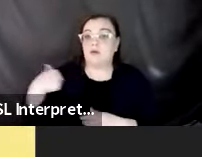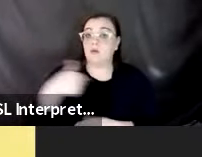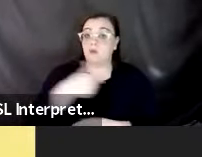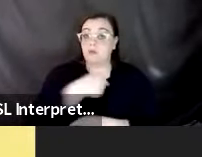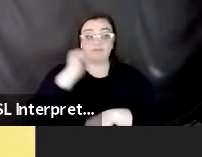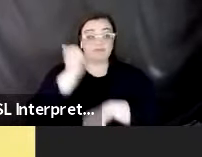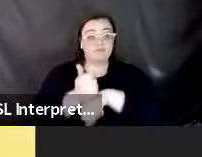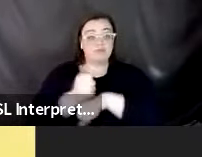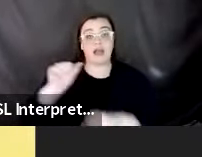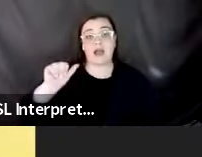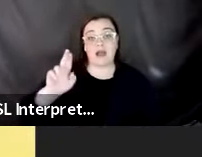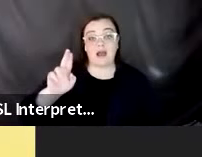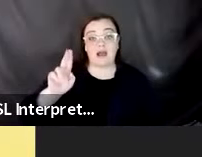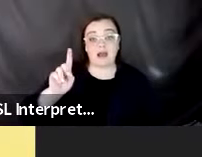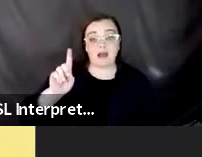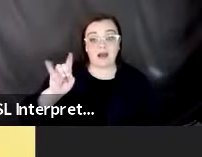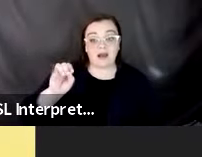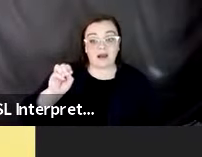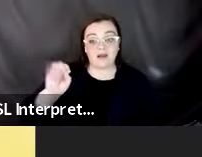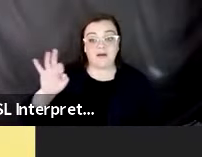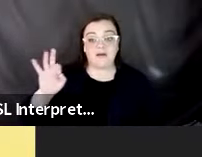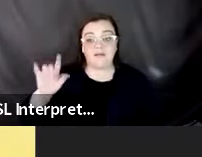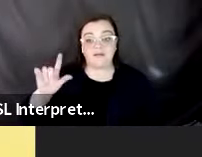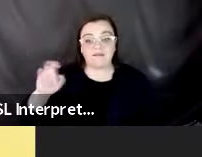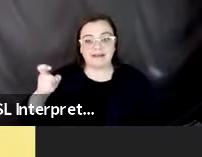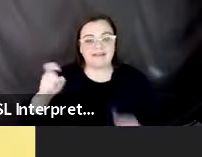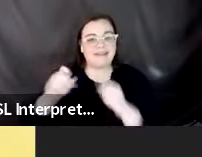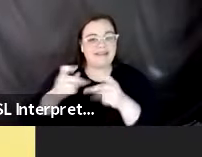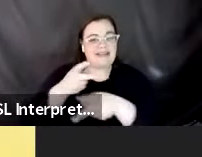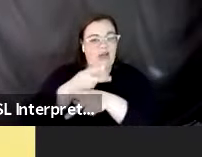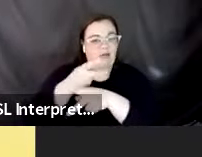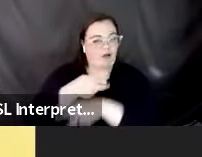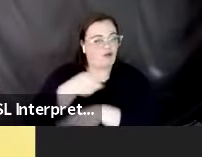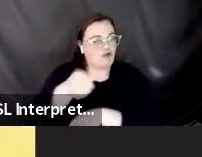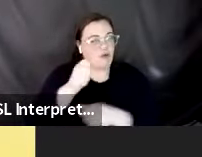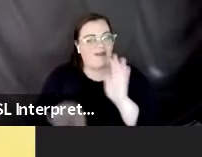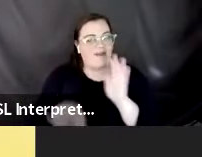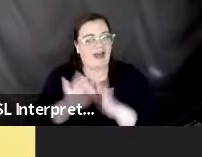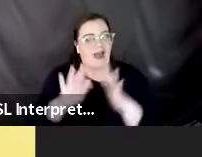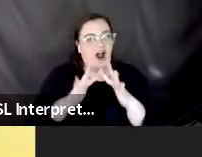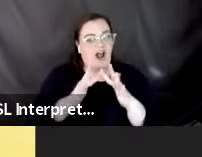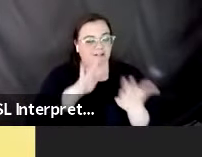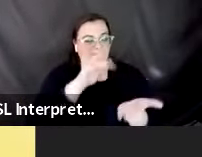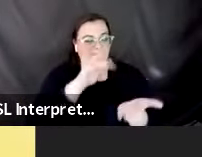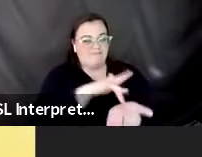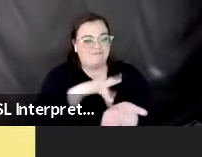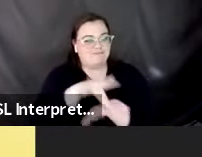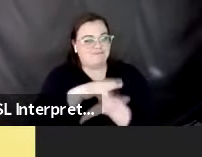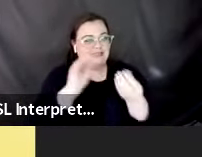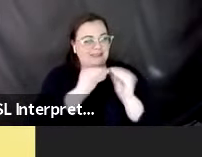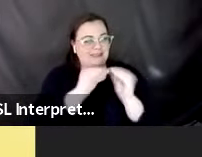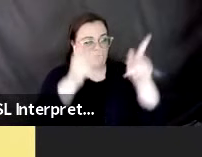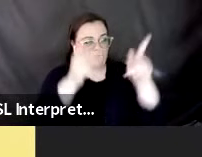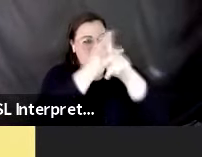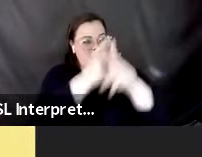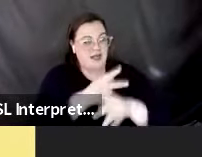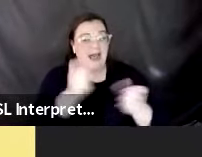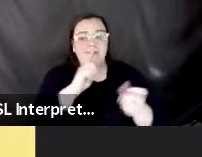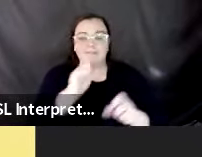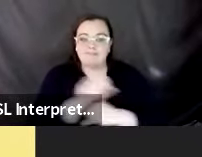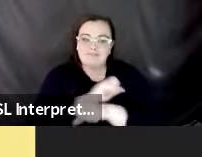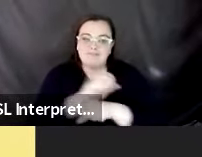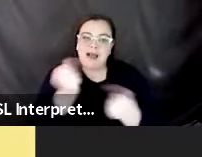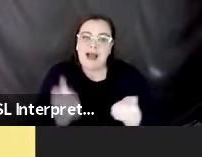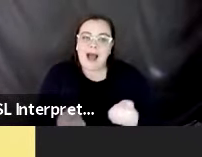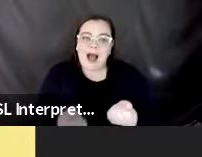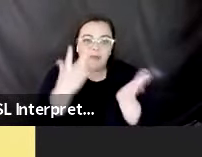AudioFlex calculator that you can find online that will calculate out for you and for producers how much it will cost to